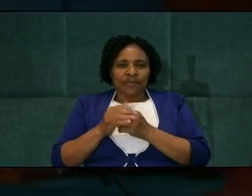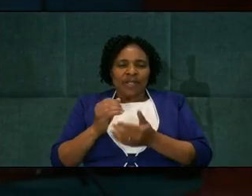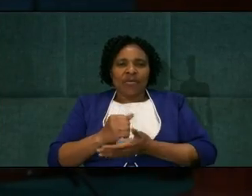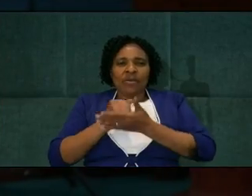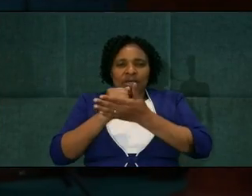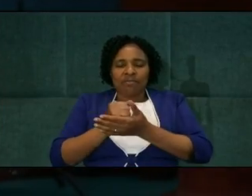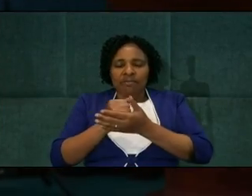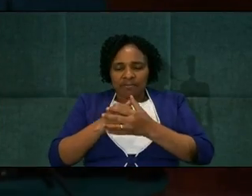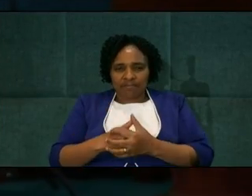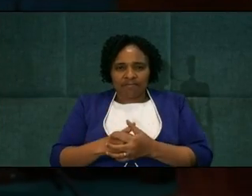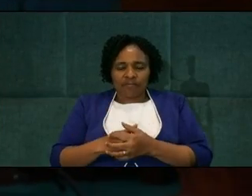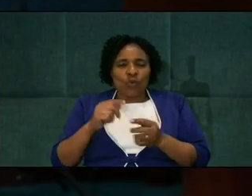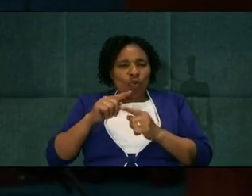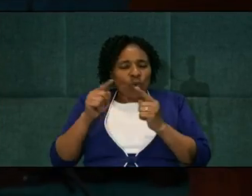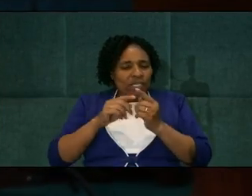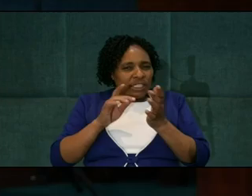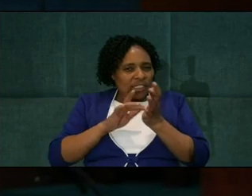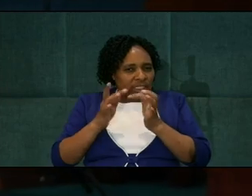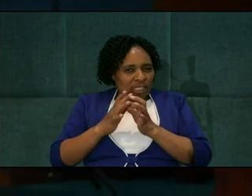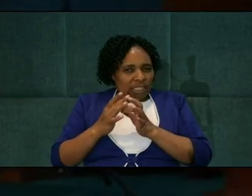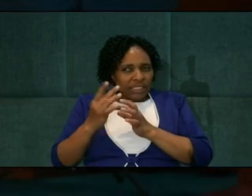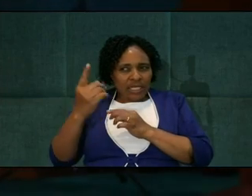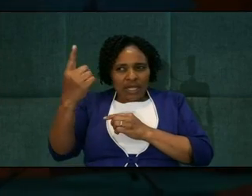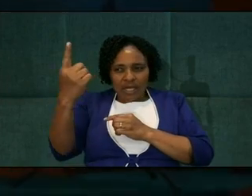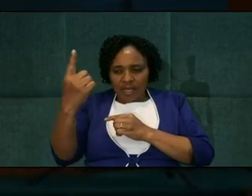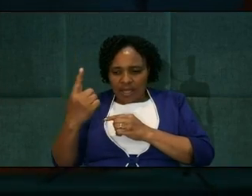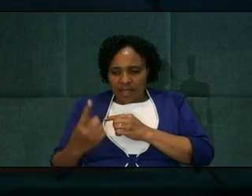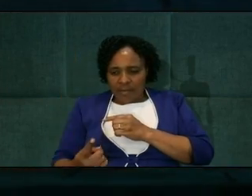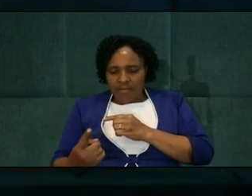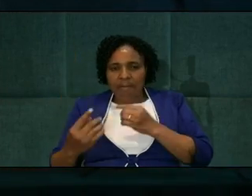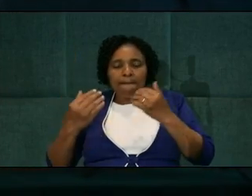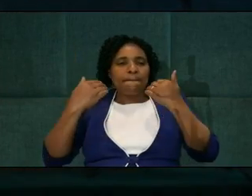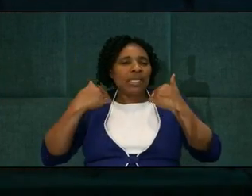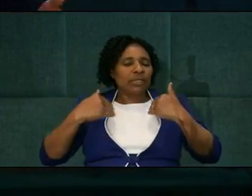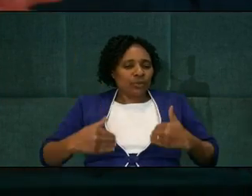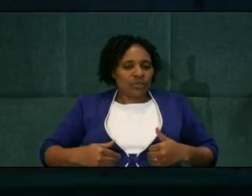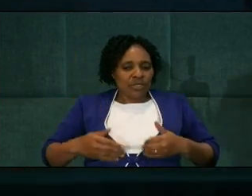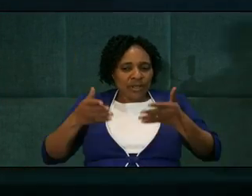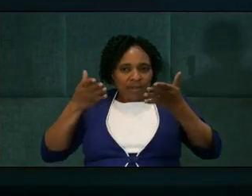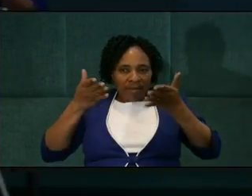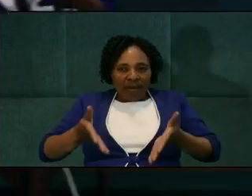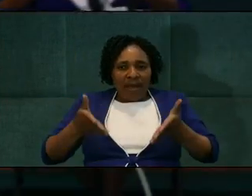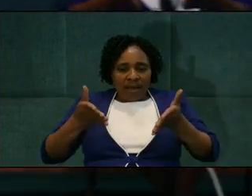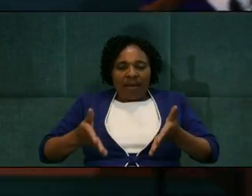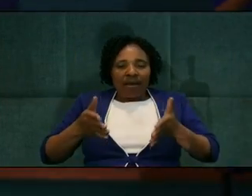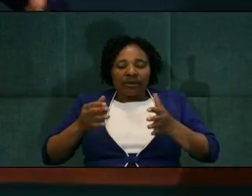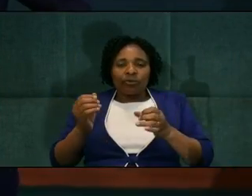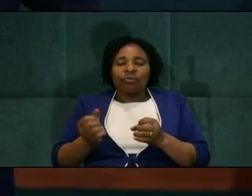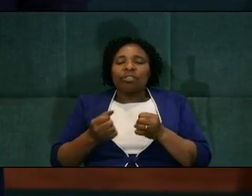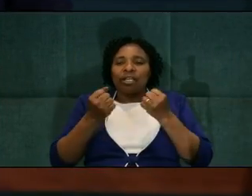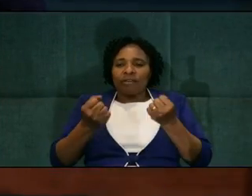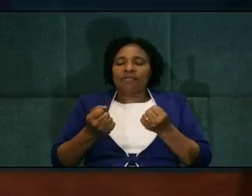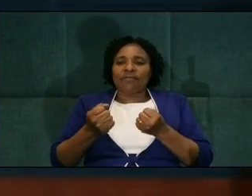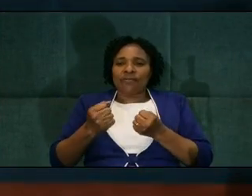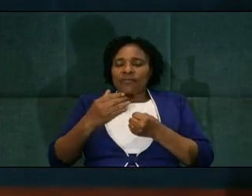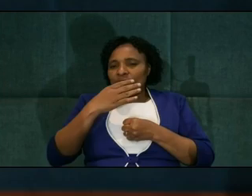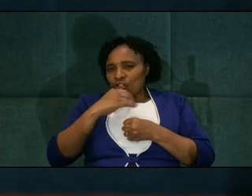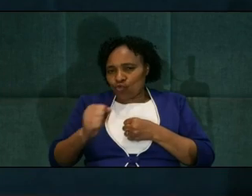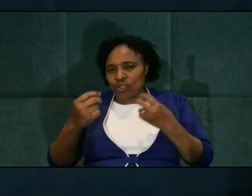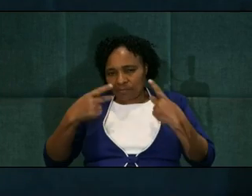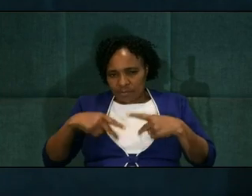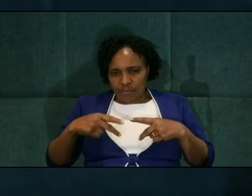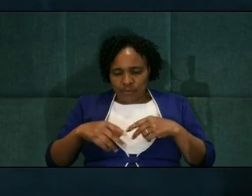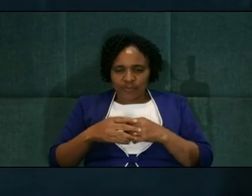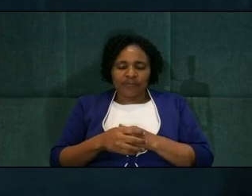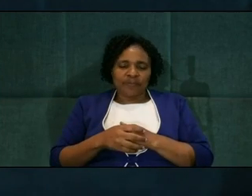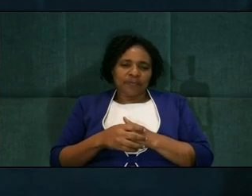Let me help you. When Jesus came here in person to save the Jewish people,